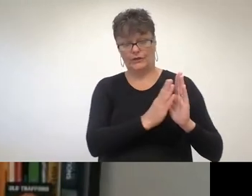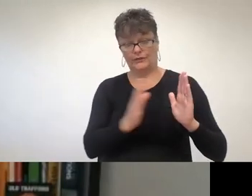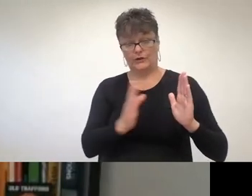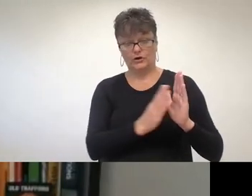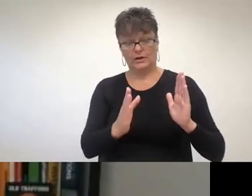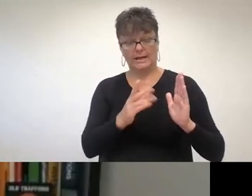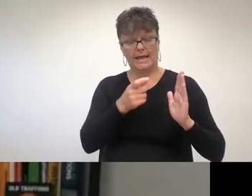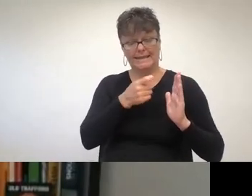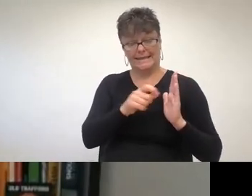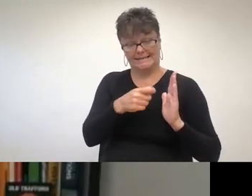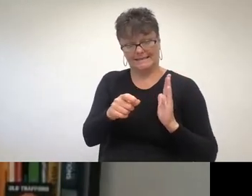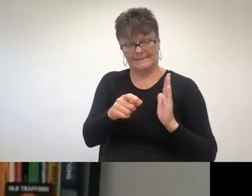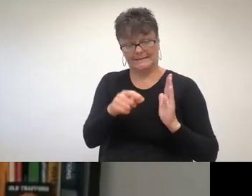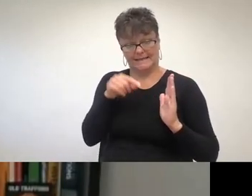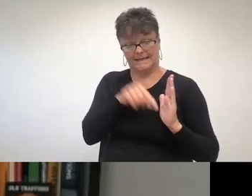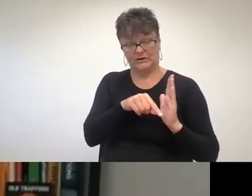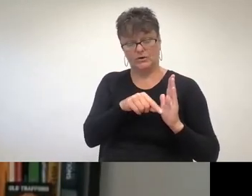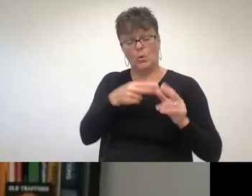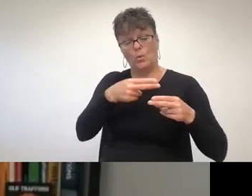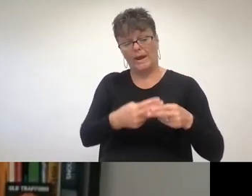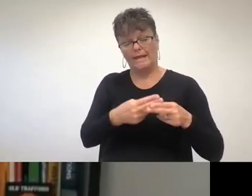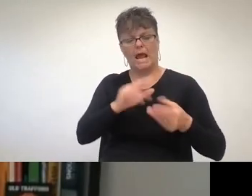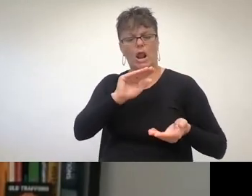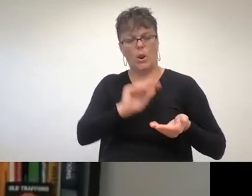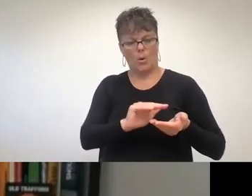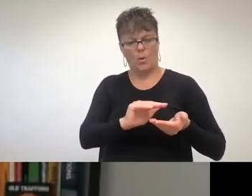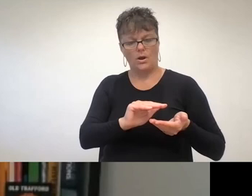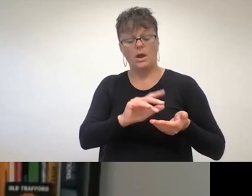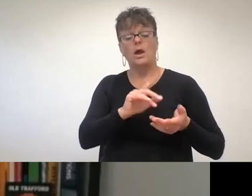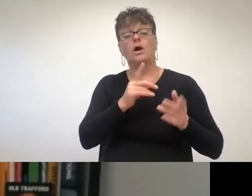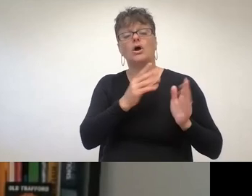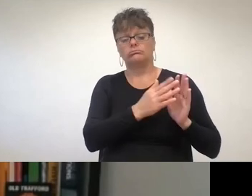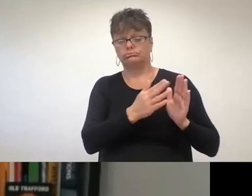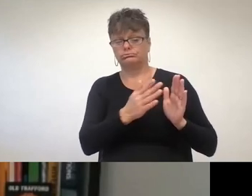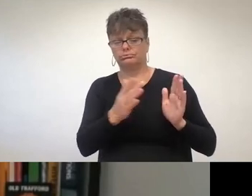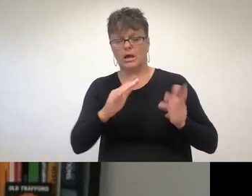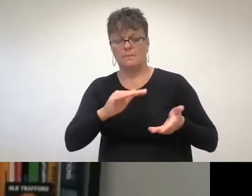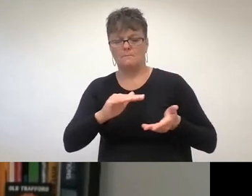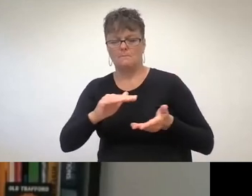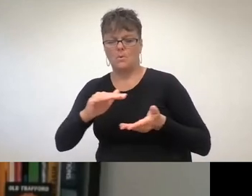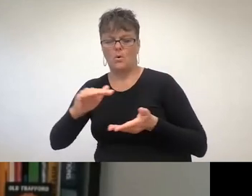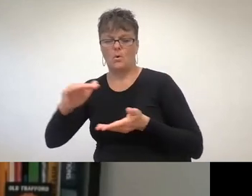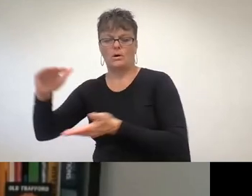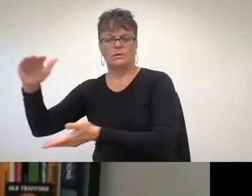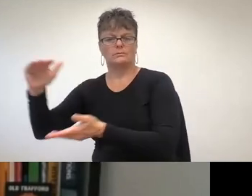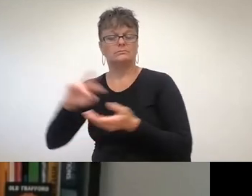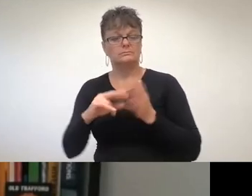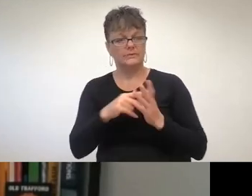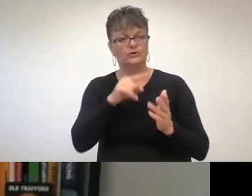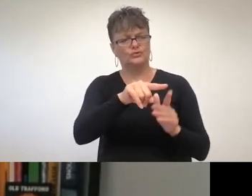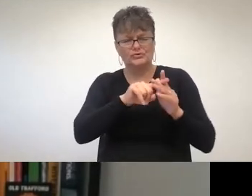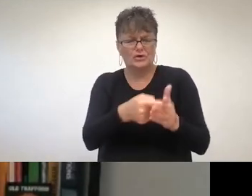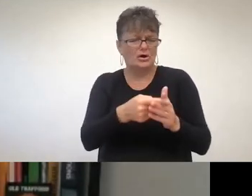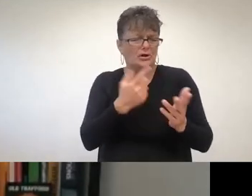assessments later in the semester. So being very intentional in allowing our students to learn as they go, allowing them